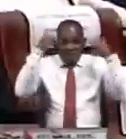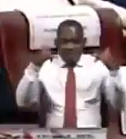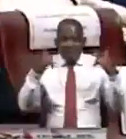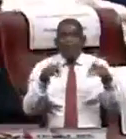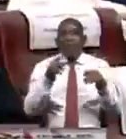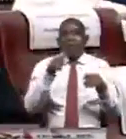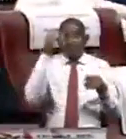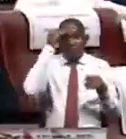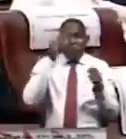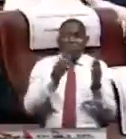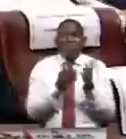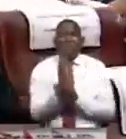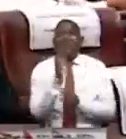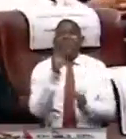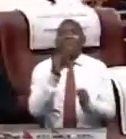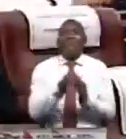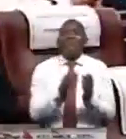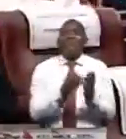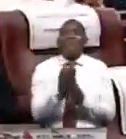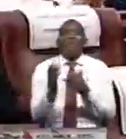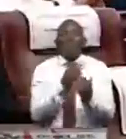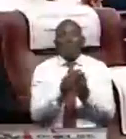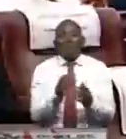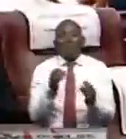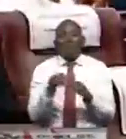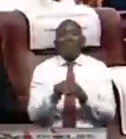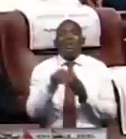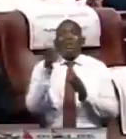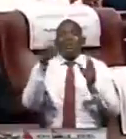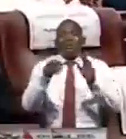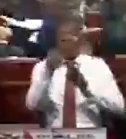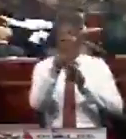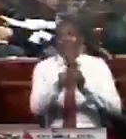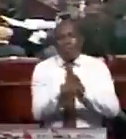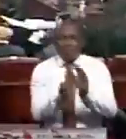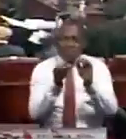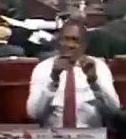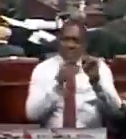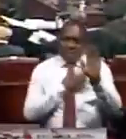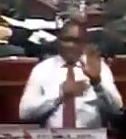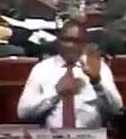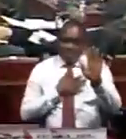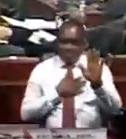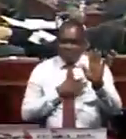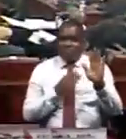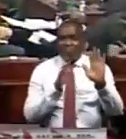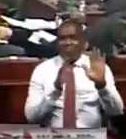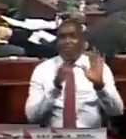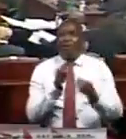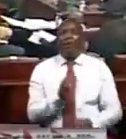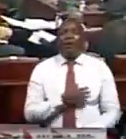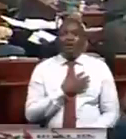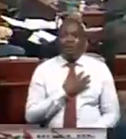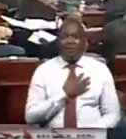to vote is part of the directive principles of Chief Justice, please, may I have your attention? Yes. Please,